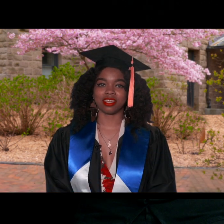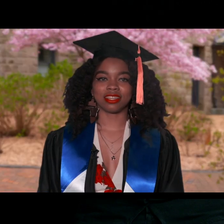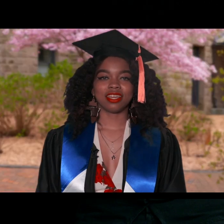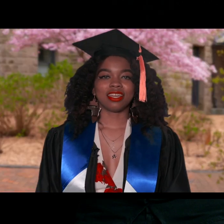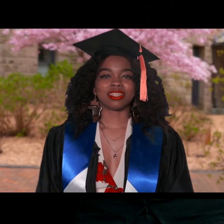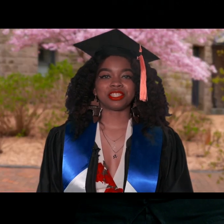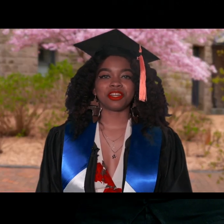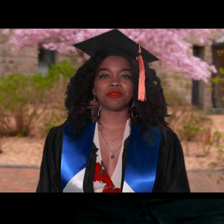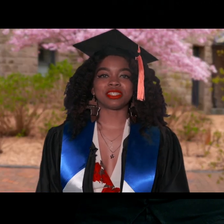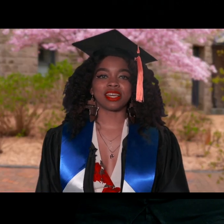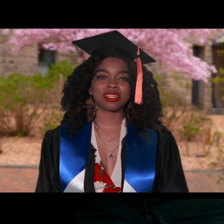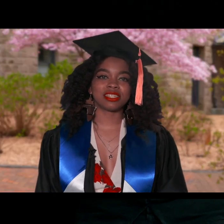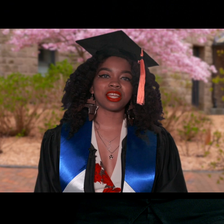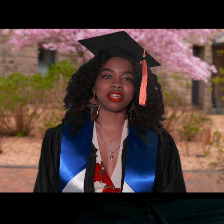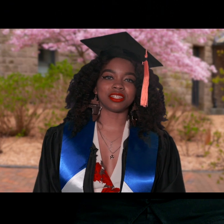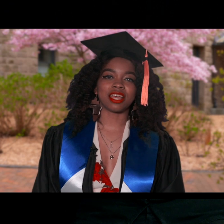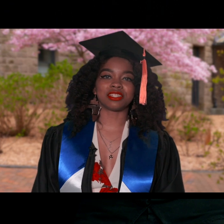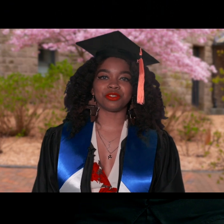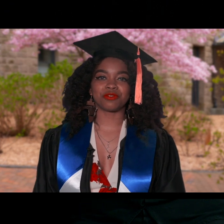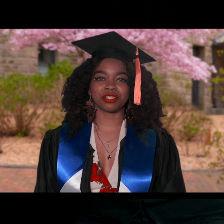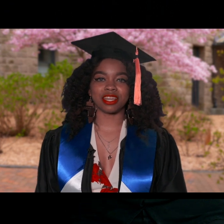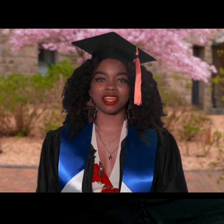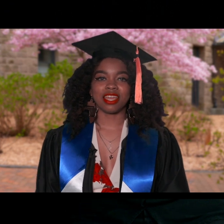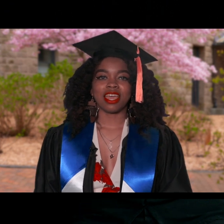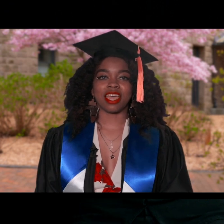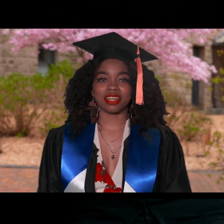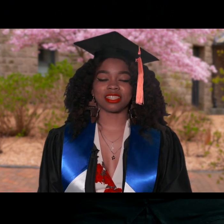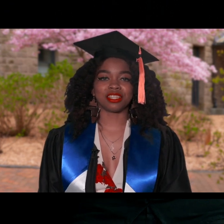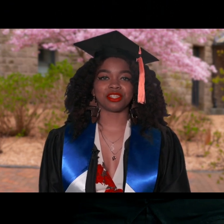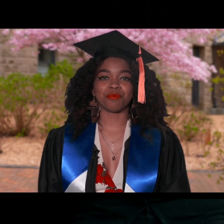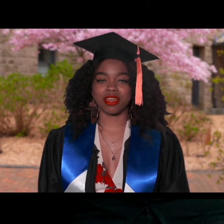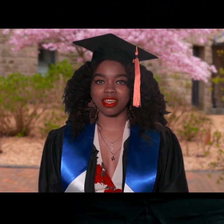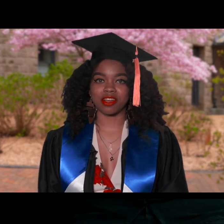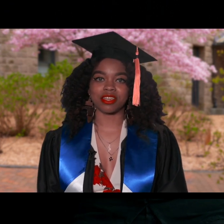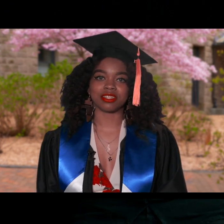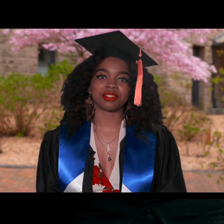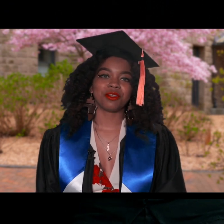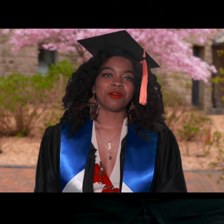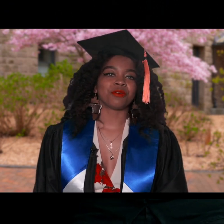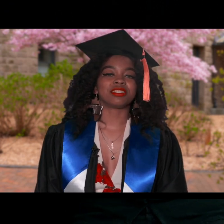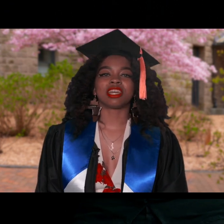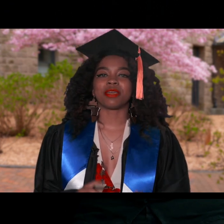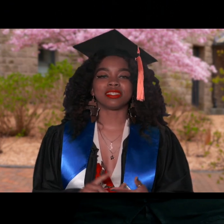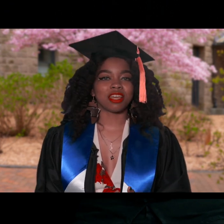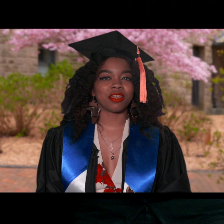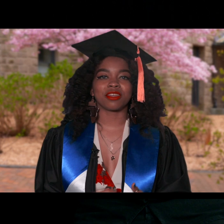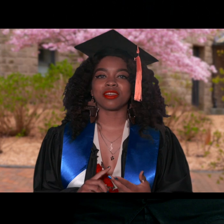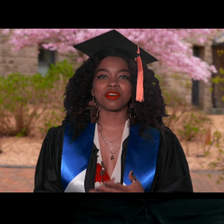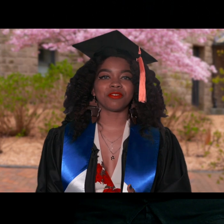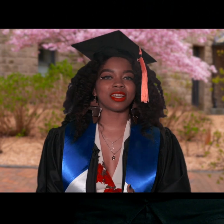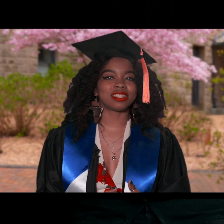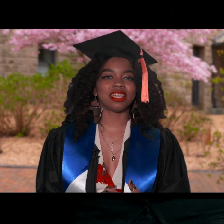today. This year, we've been tested and challenged as a university and as a nation in many areas. Words like